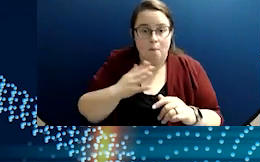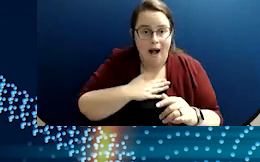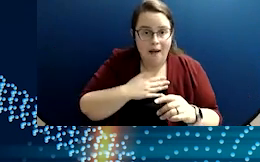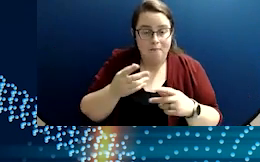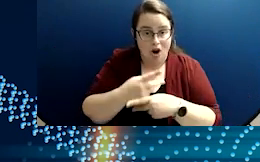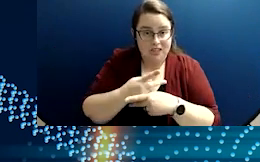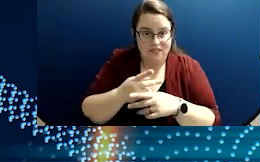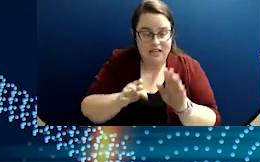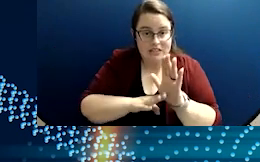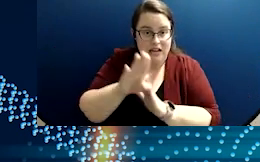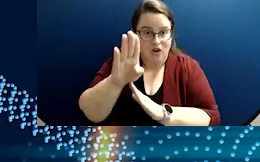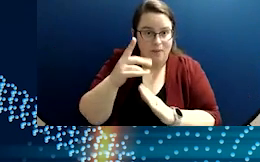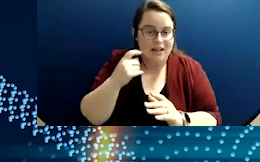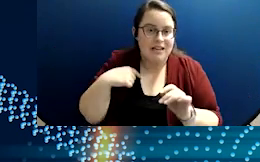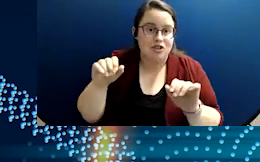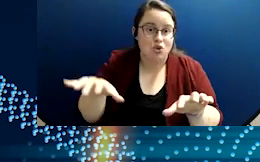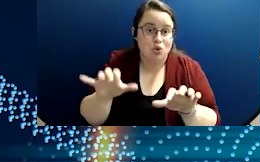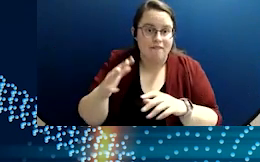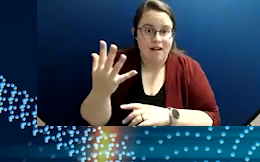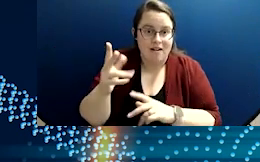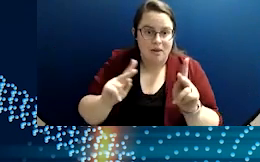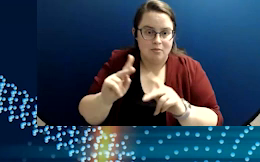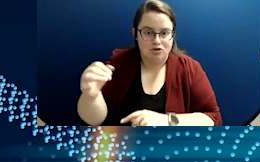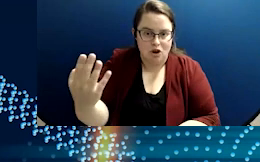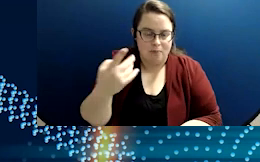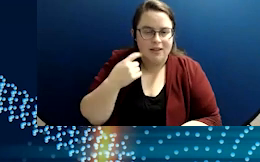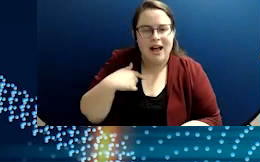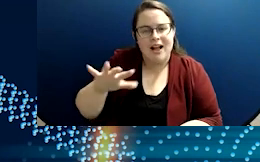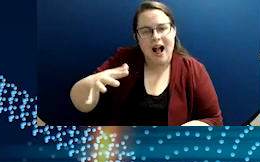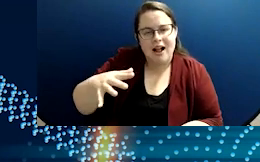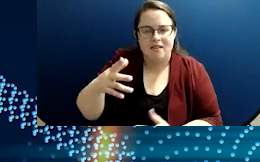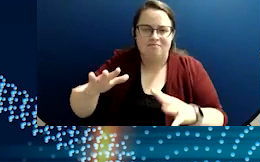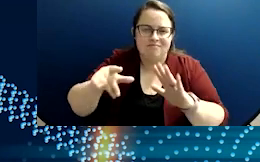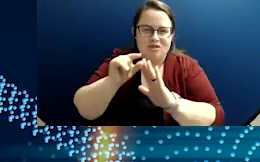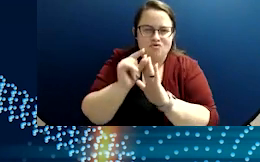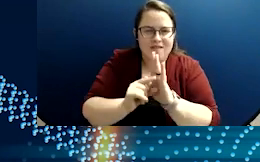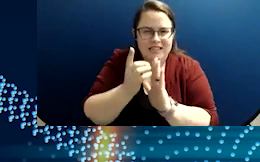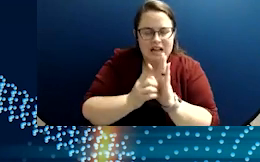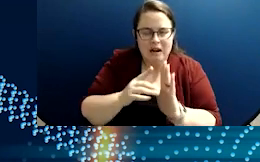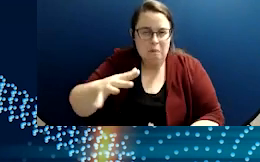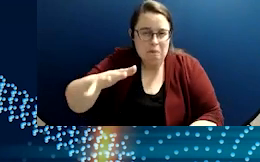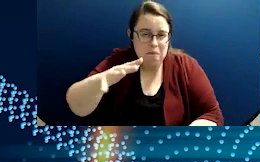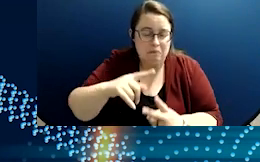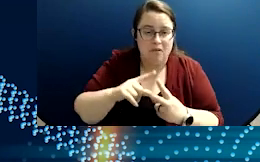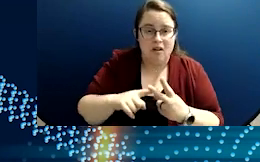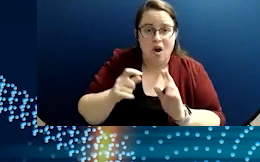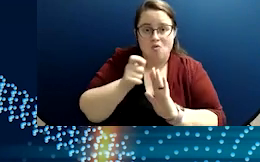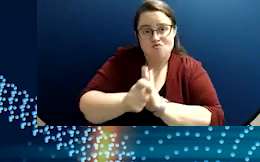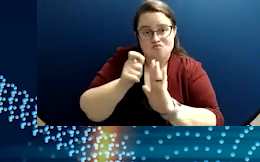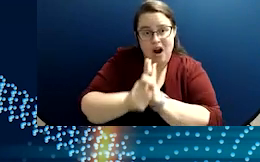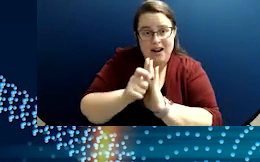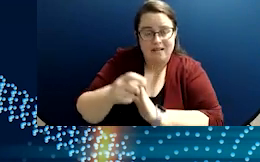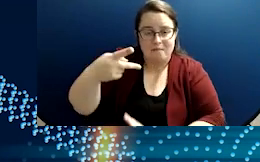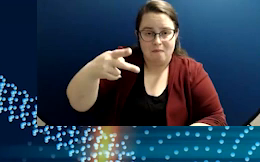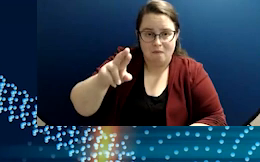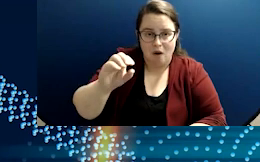like 5 people, because normally I kind of dabbled in like graphic design. I kind of dabbled in writing, proclamations and stuff.